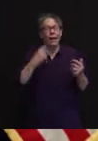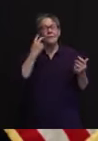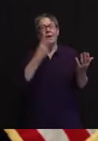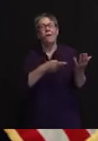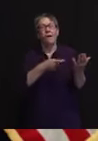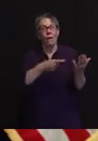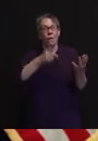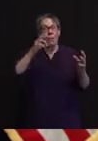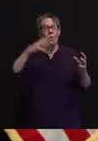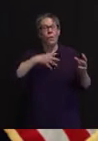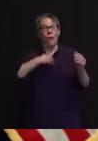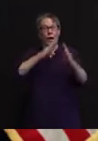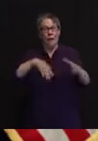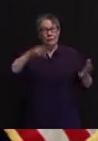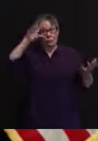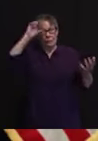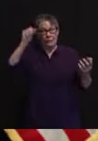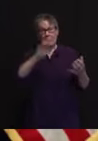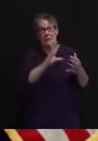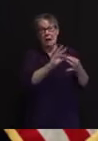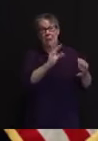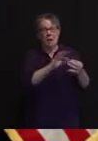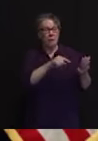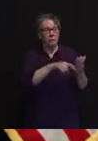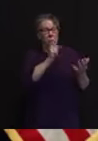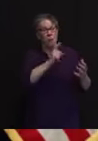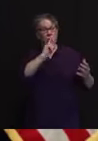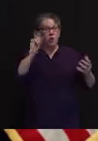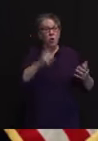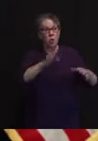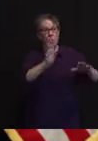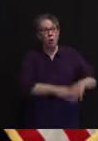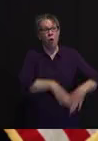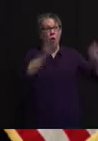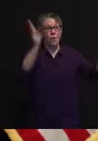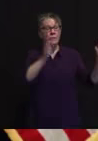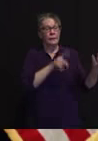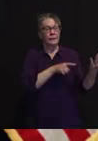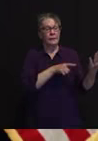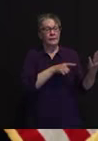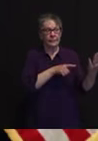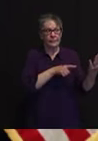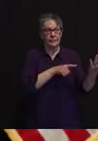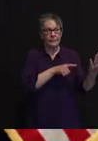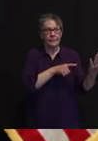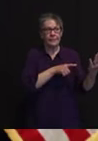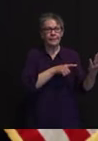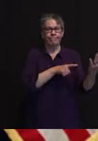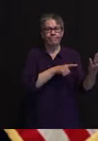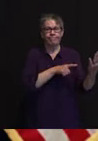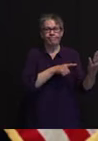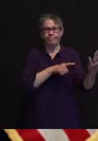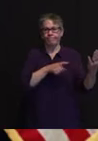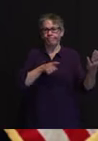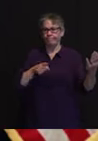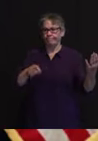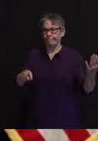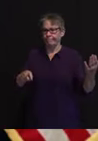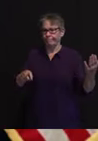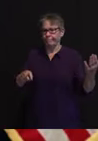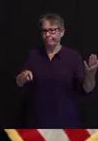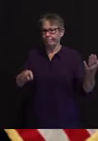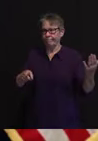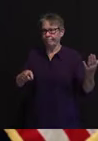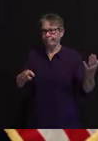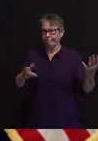there based on the facts, based on the data, based on the science. We've got to get there together. I have the great responsibility of being the